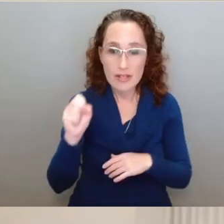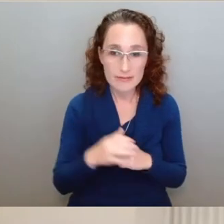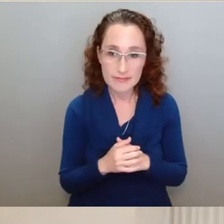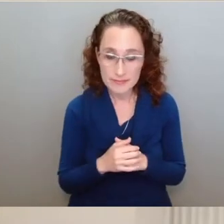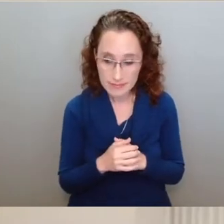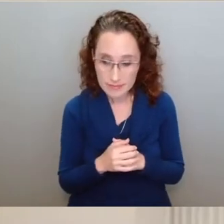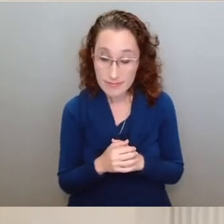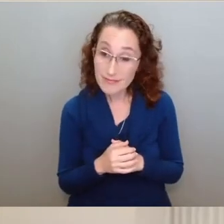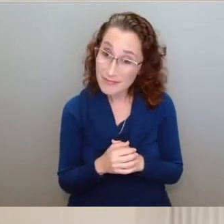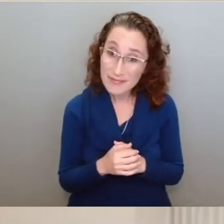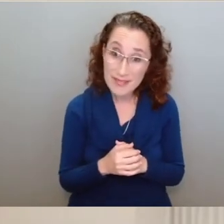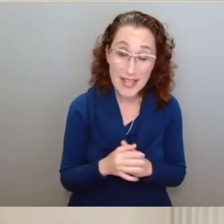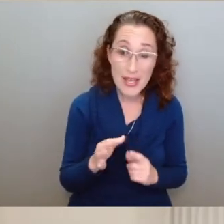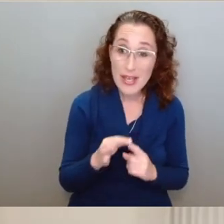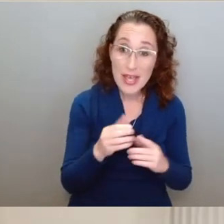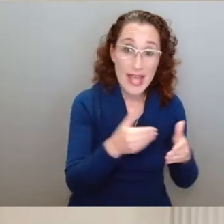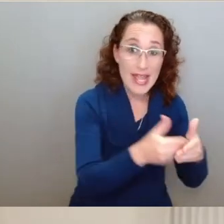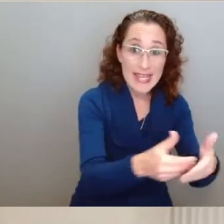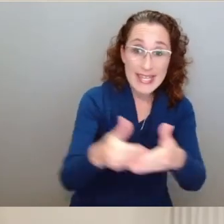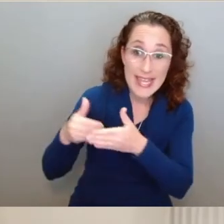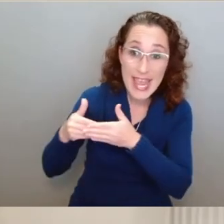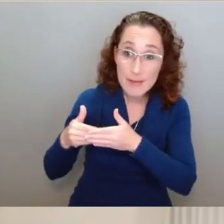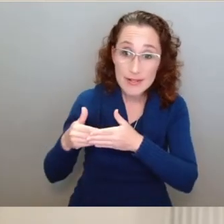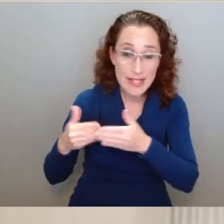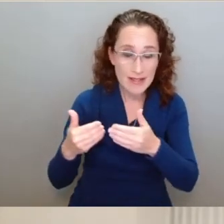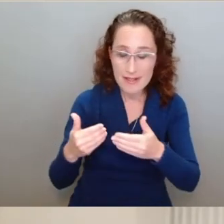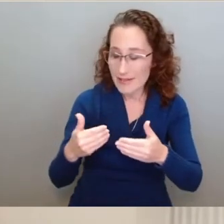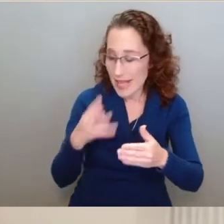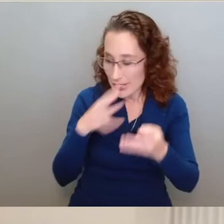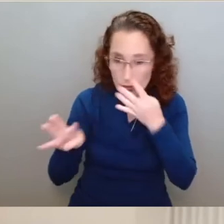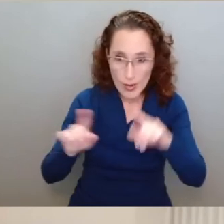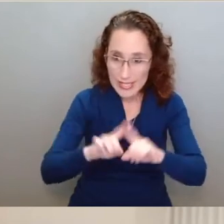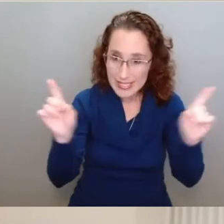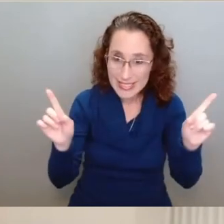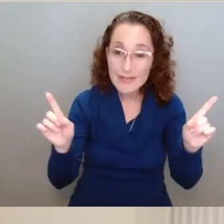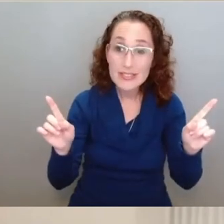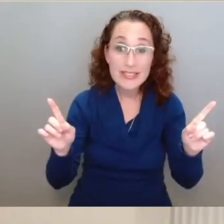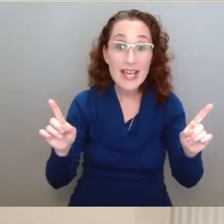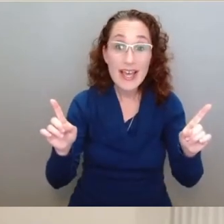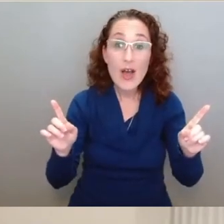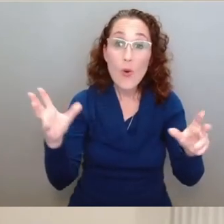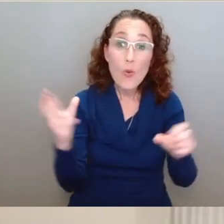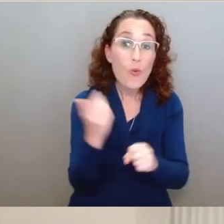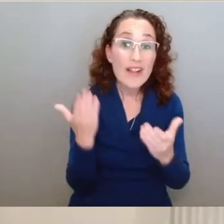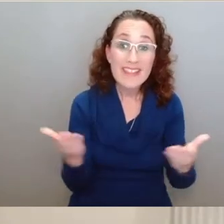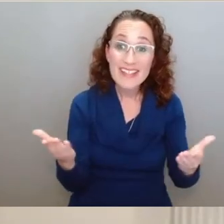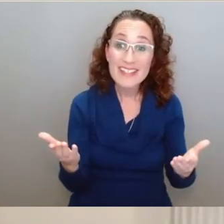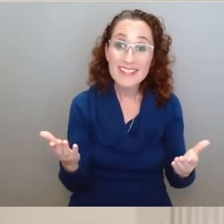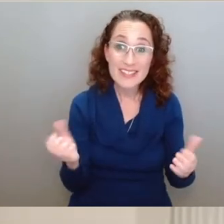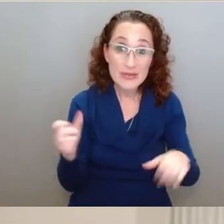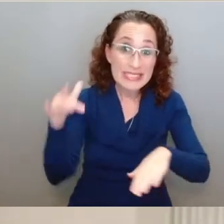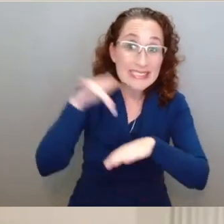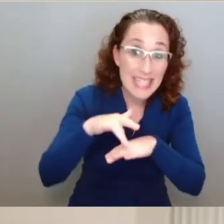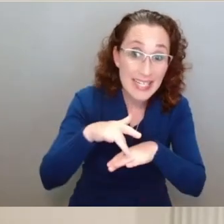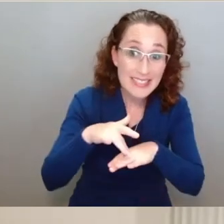unlikely neighbors putting aside their differences and building trust in winning things with tangible benefits that prove that it's not a zero